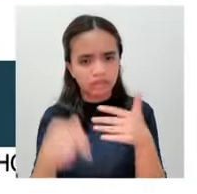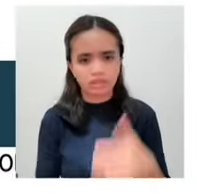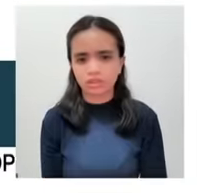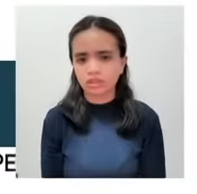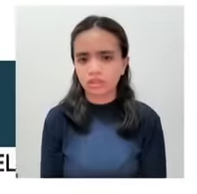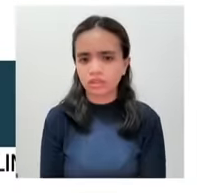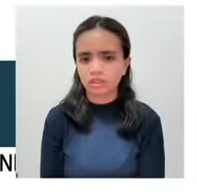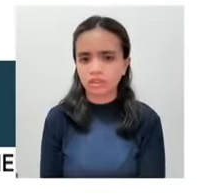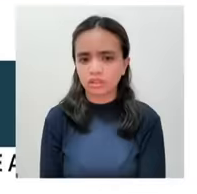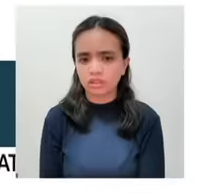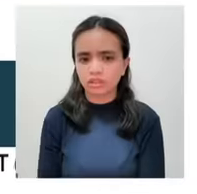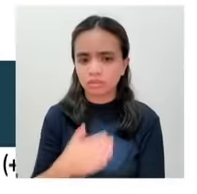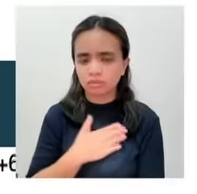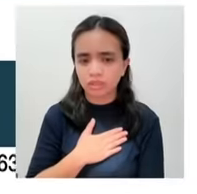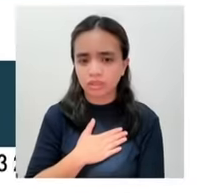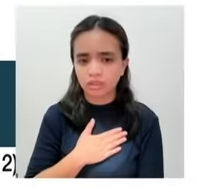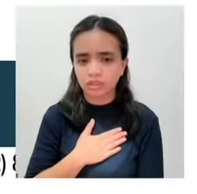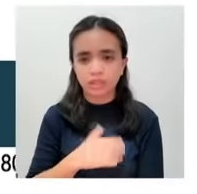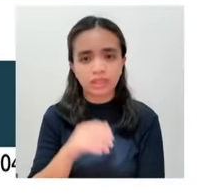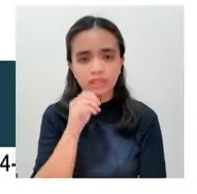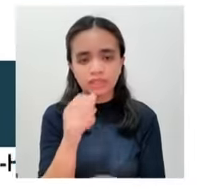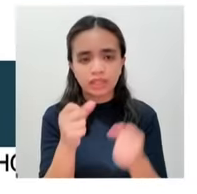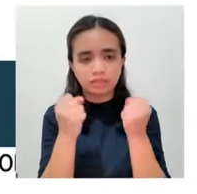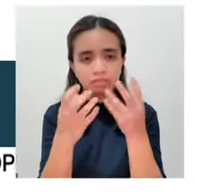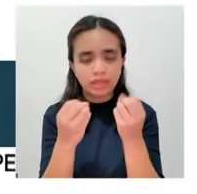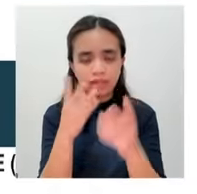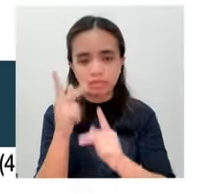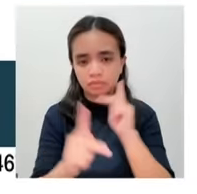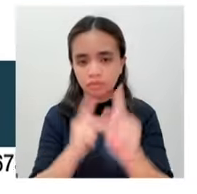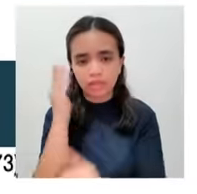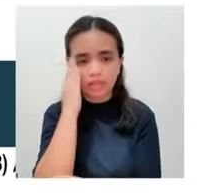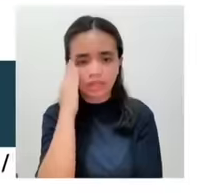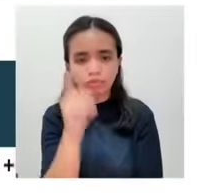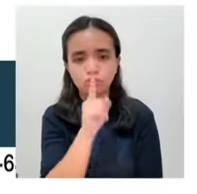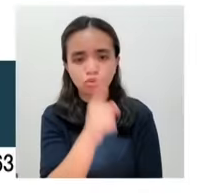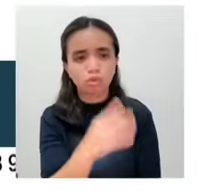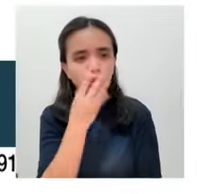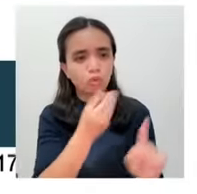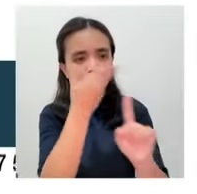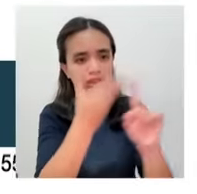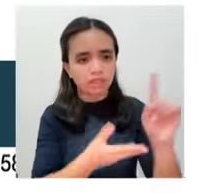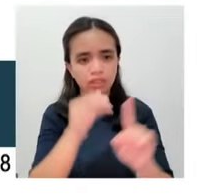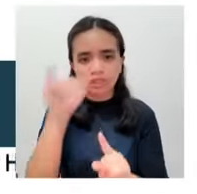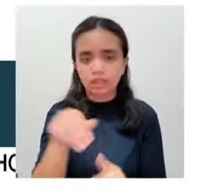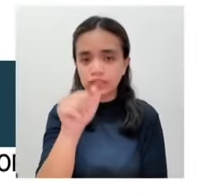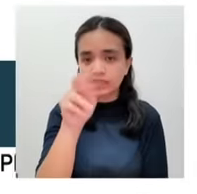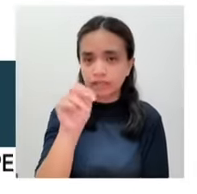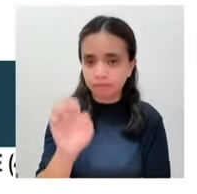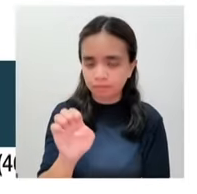Because my regret is that not so many people knew the real Jane.